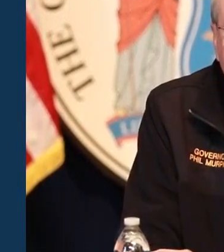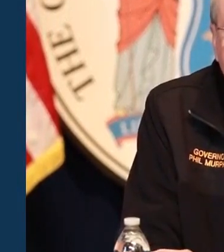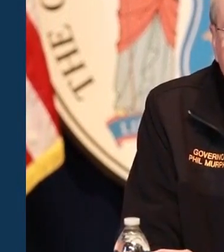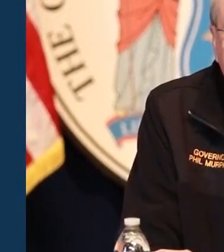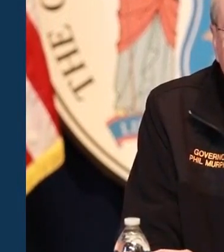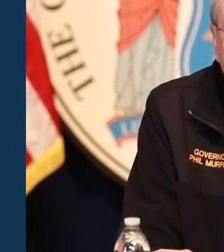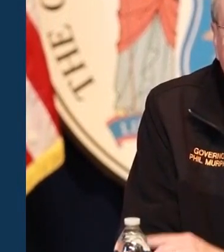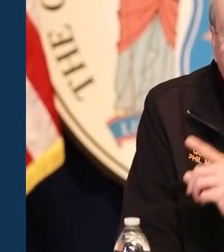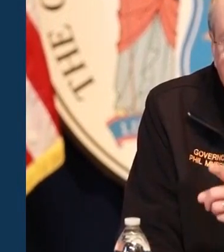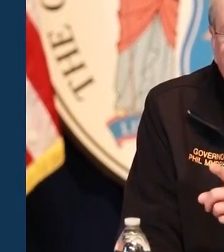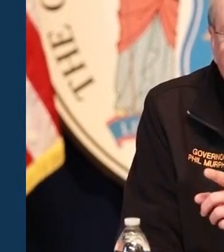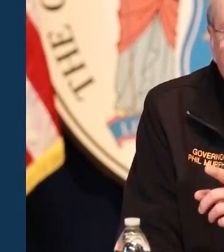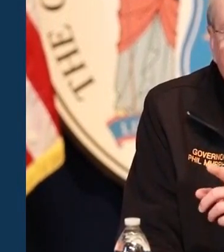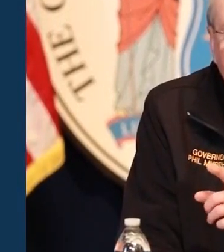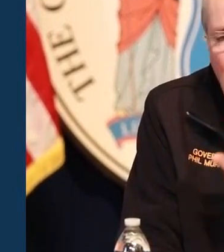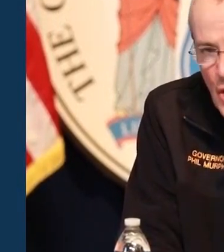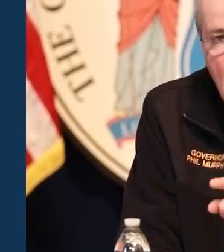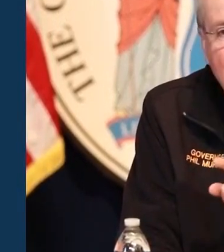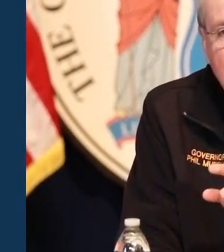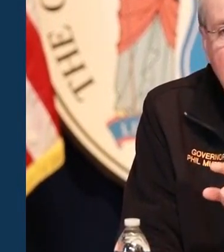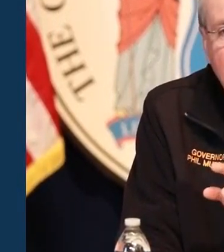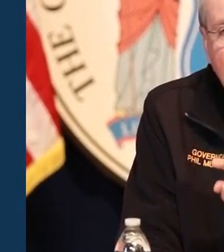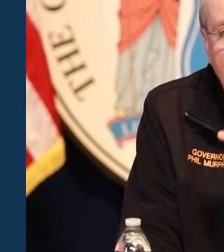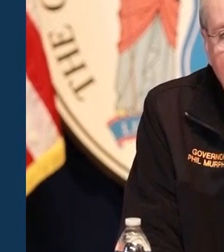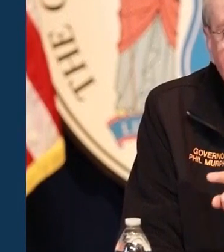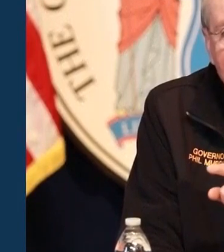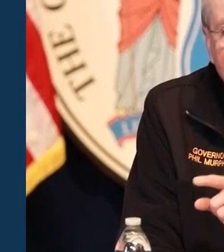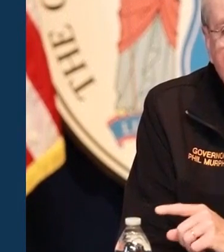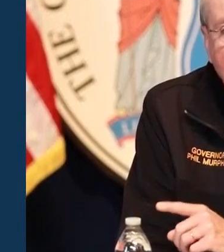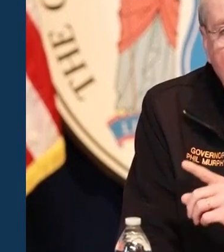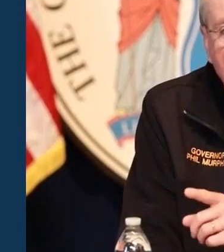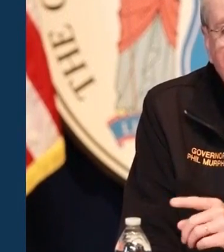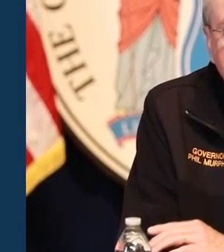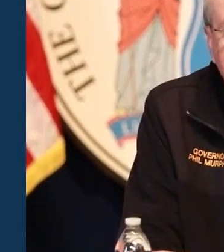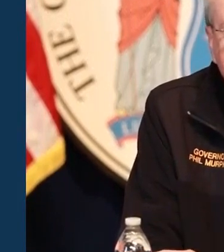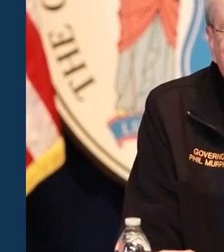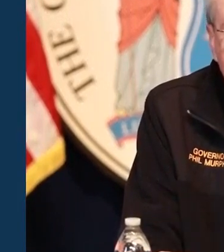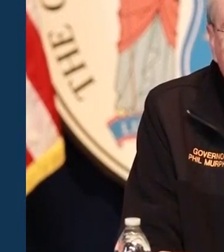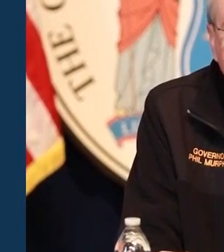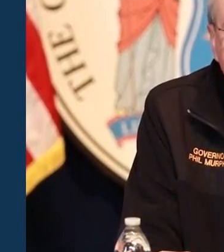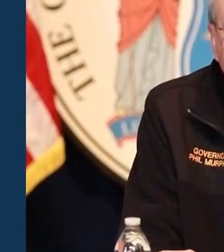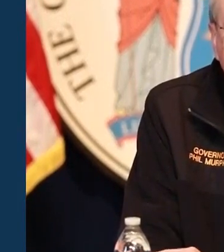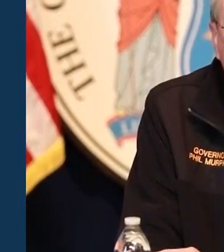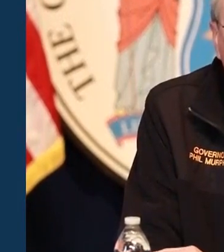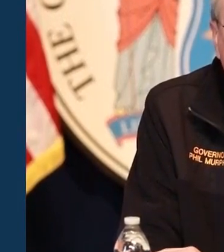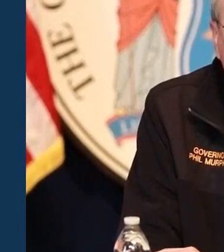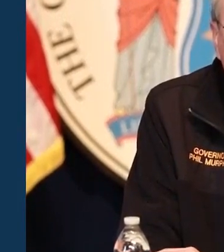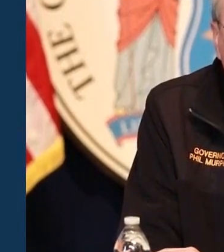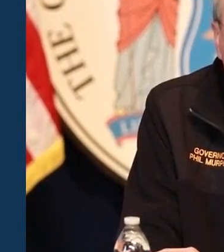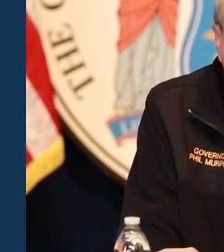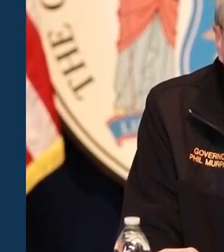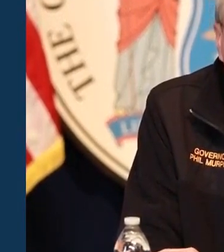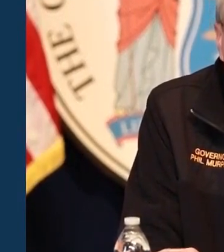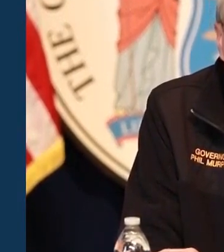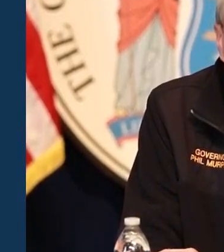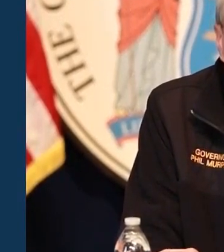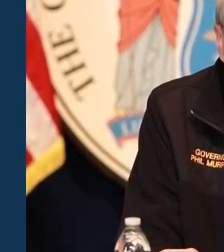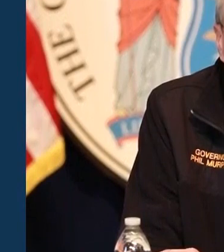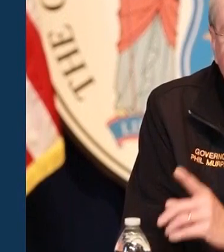together. And if we do, unequivocally, we will come through this stronger as one New Jersey family